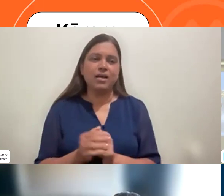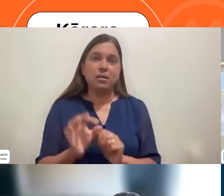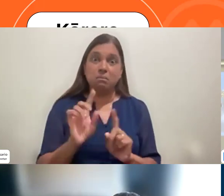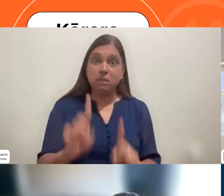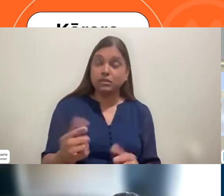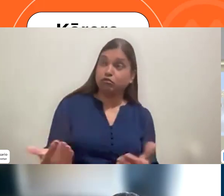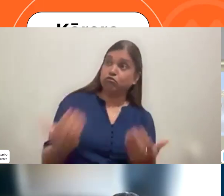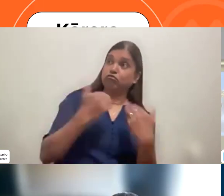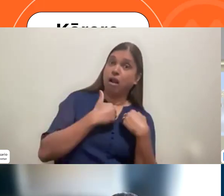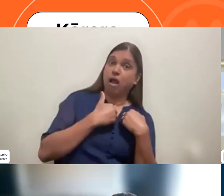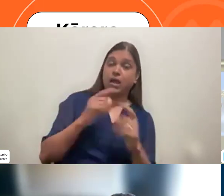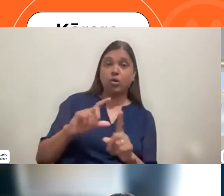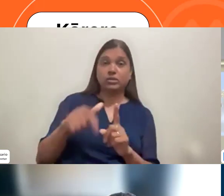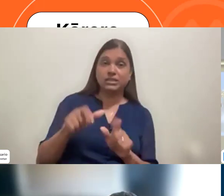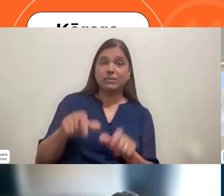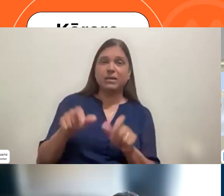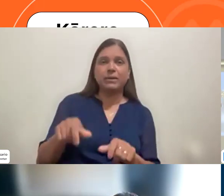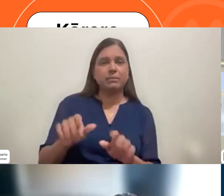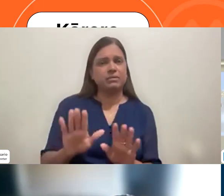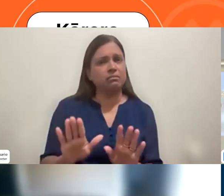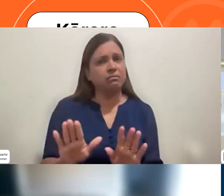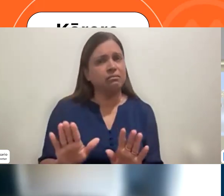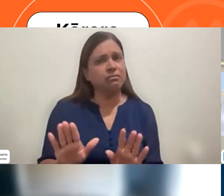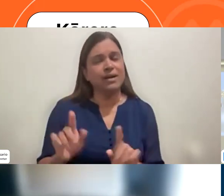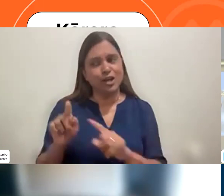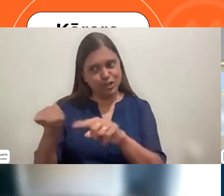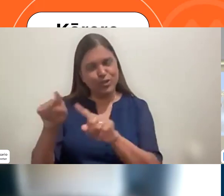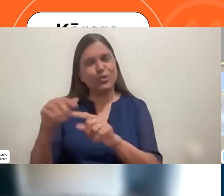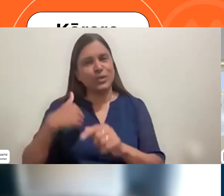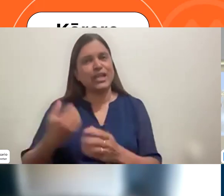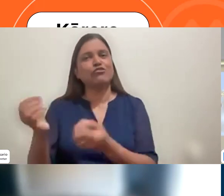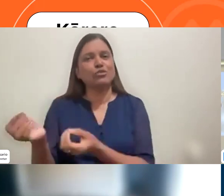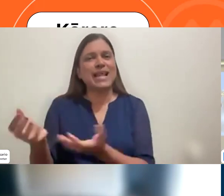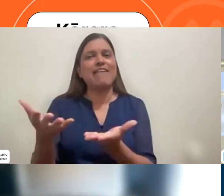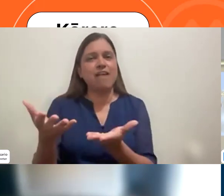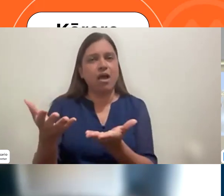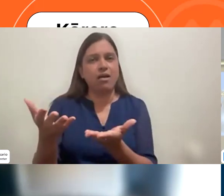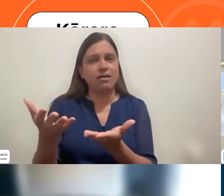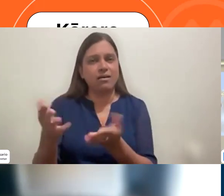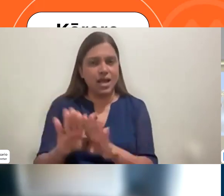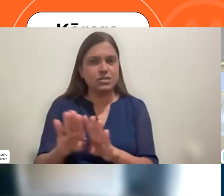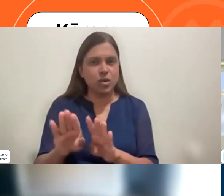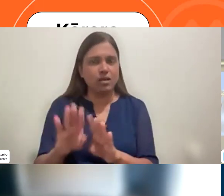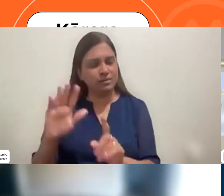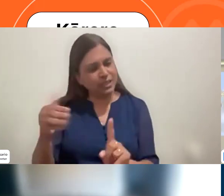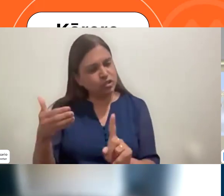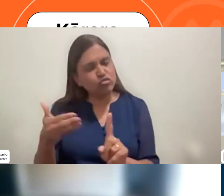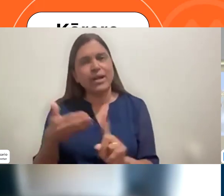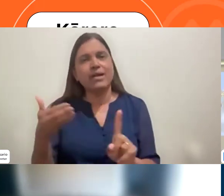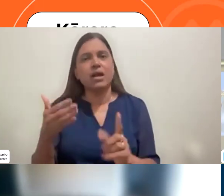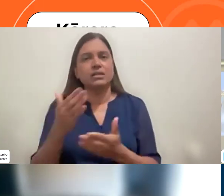the responsibility of delivering accessibility. This needs to be recognized as part of our work,